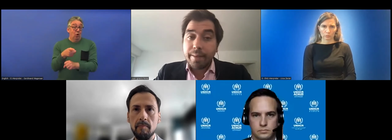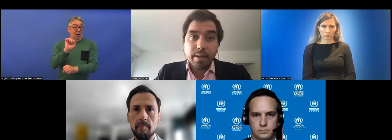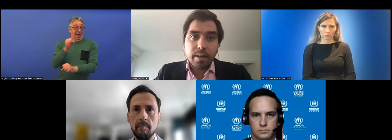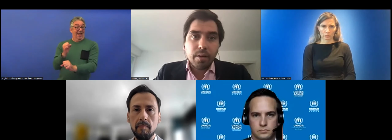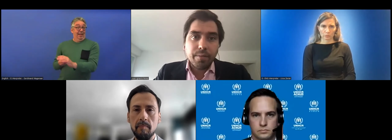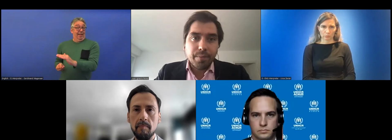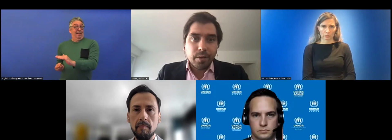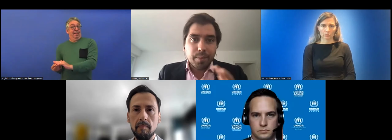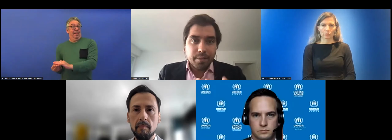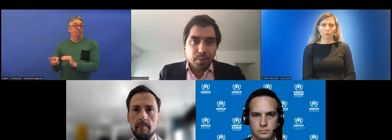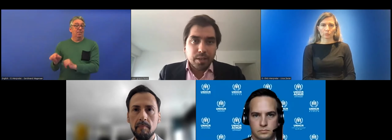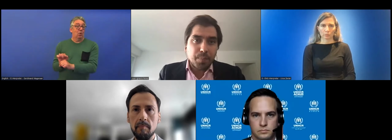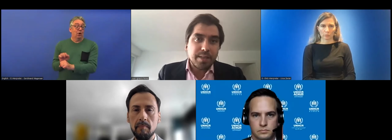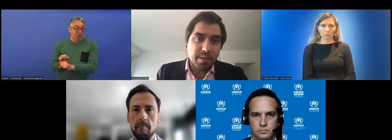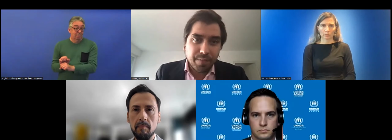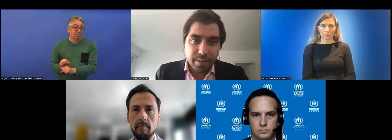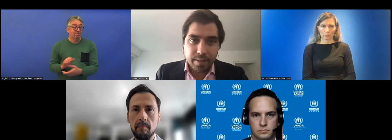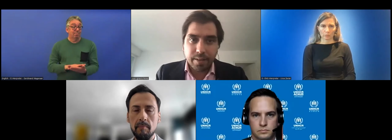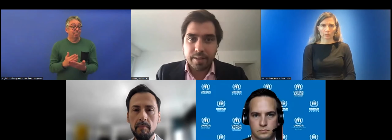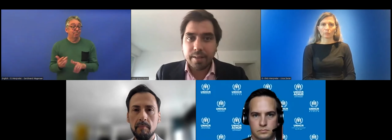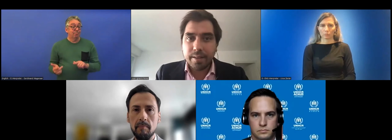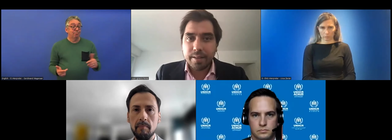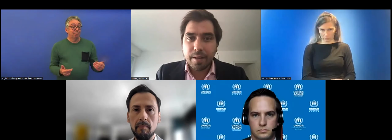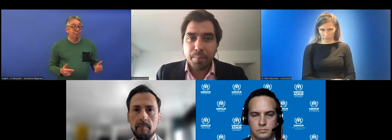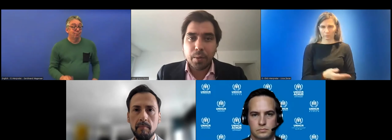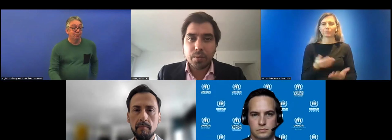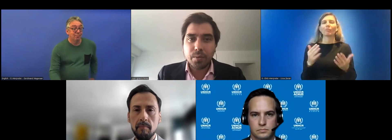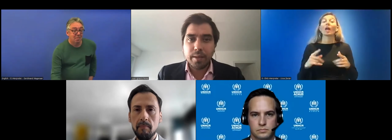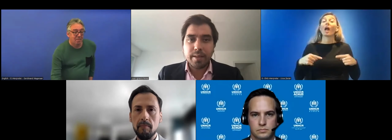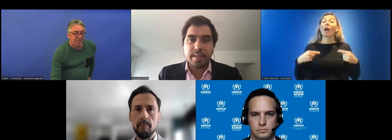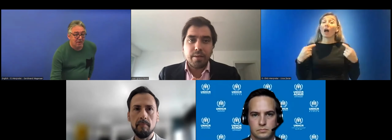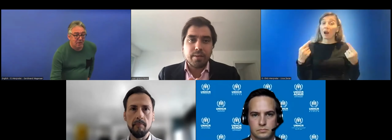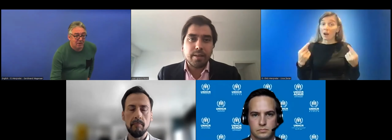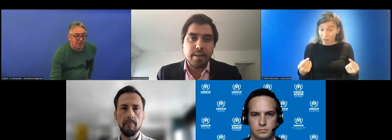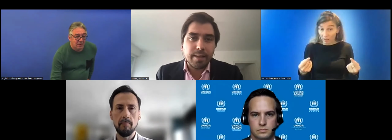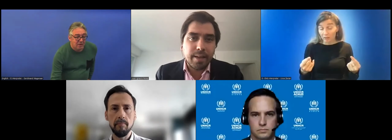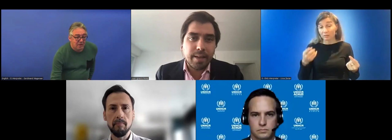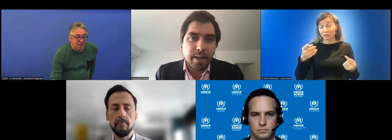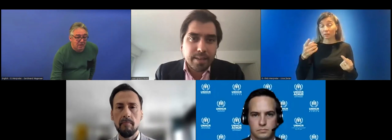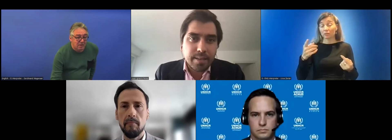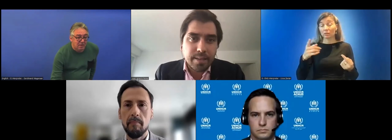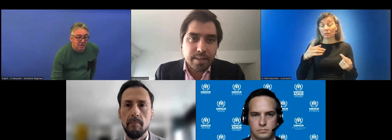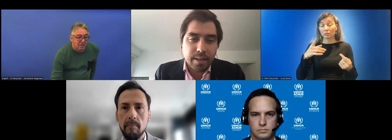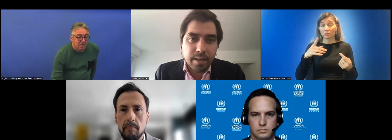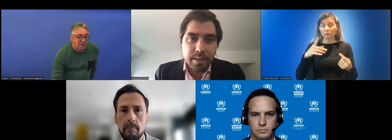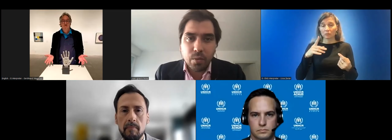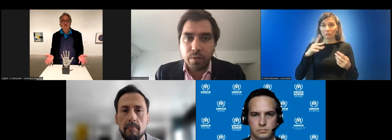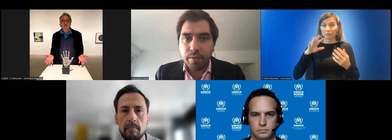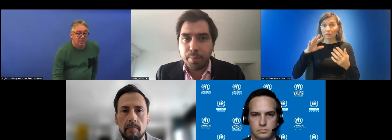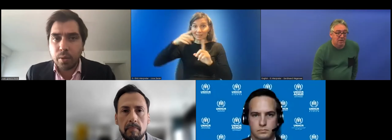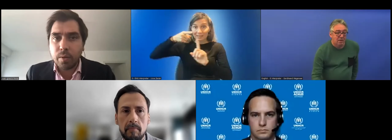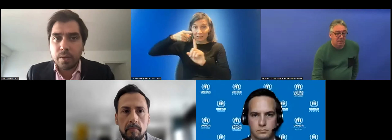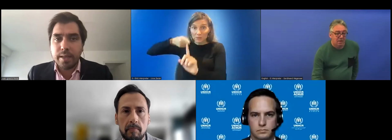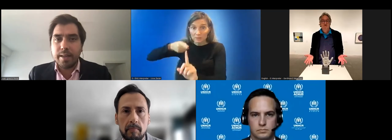And then on a more specific approach, when it is about cases and the use